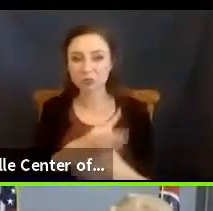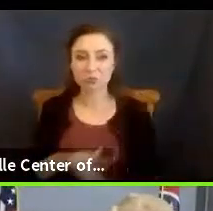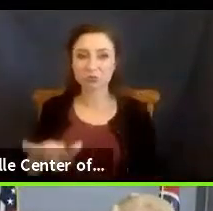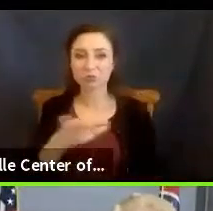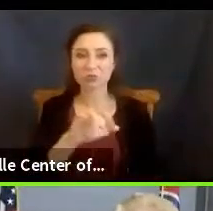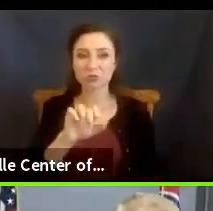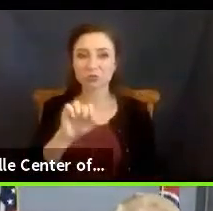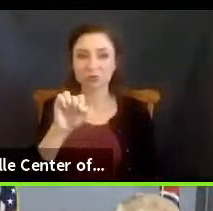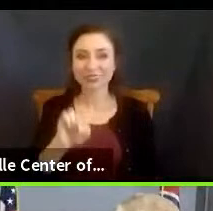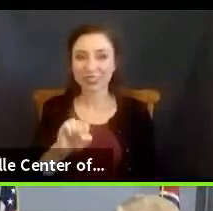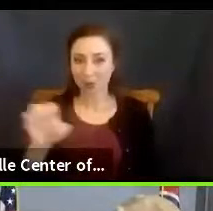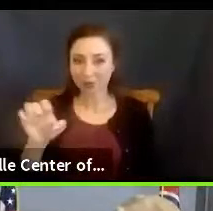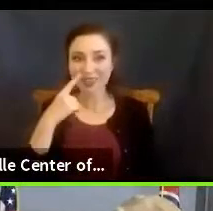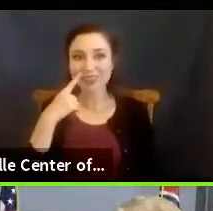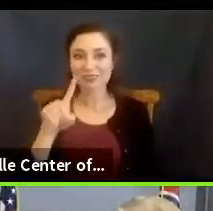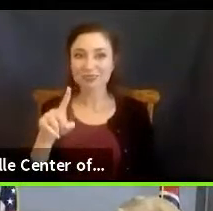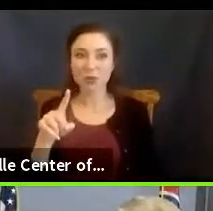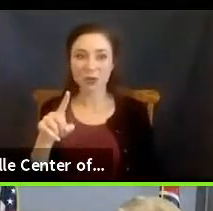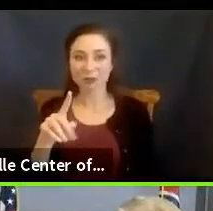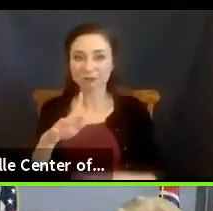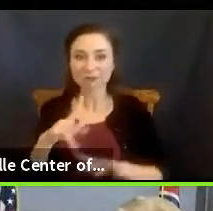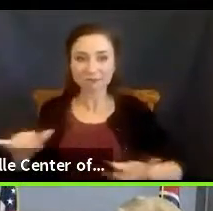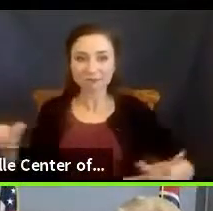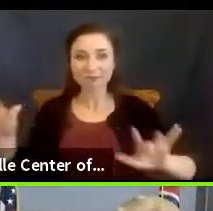the Southeastern Conference, something that we,